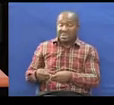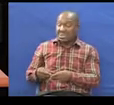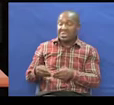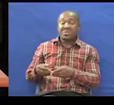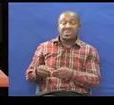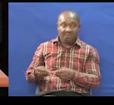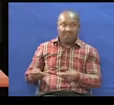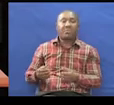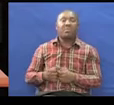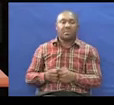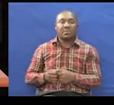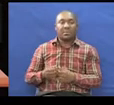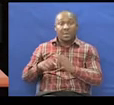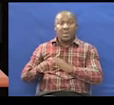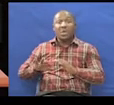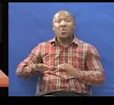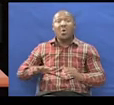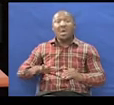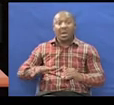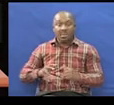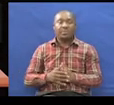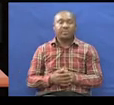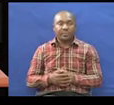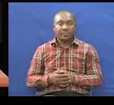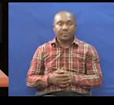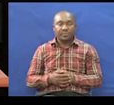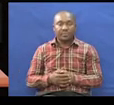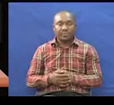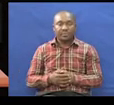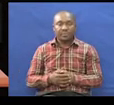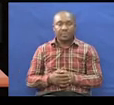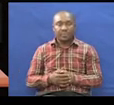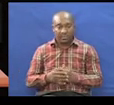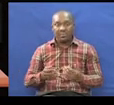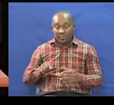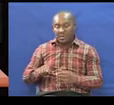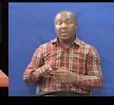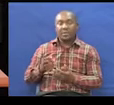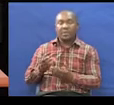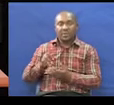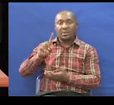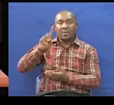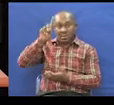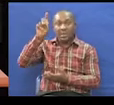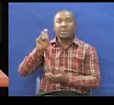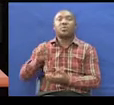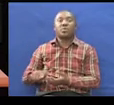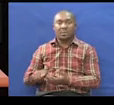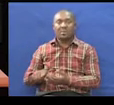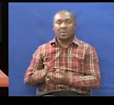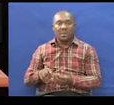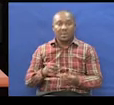is insoluble in water. Hydrogen does not dissolve in water. That is the reason. So if you be given a